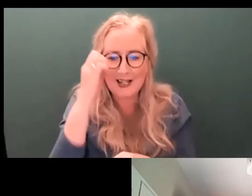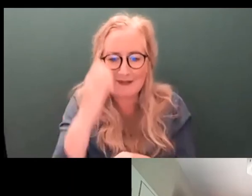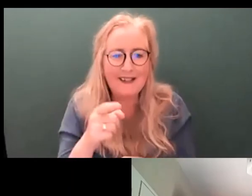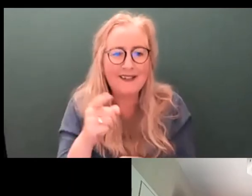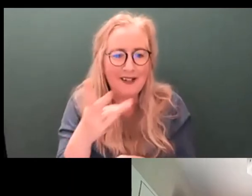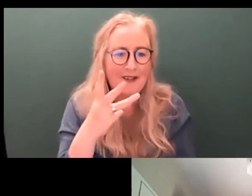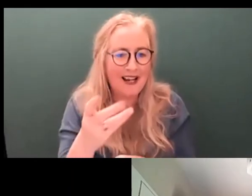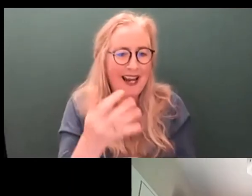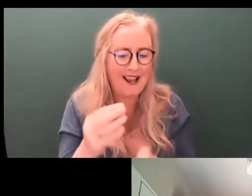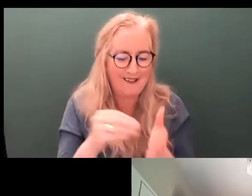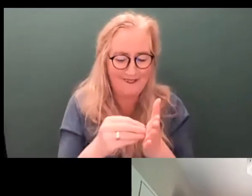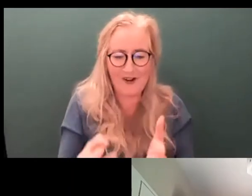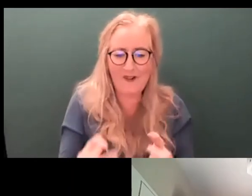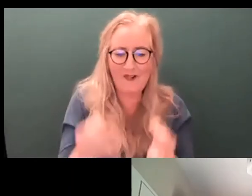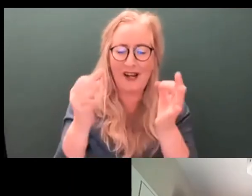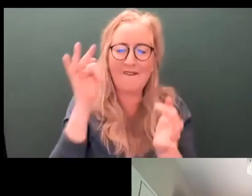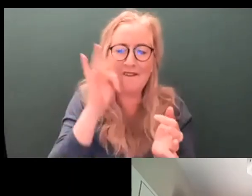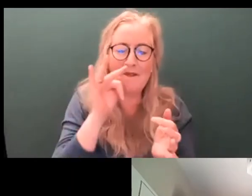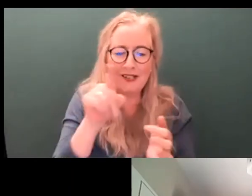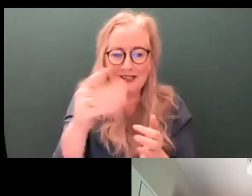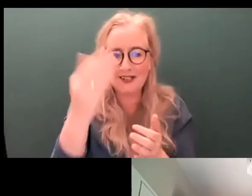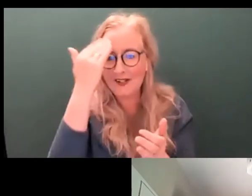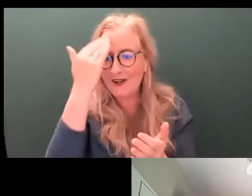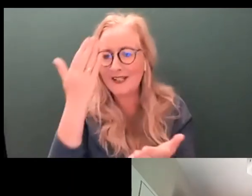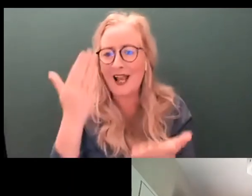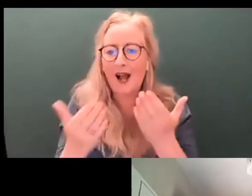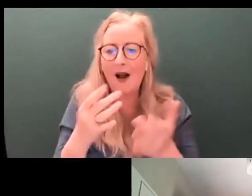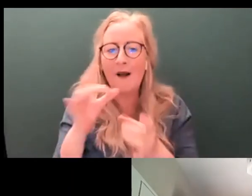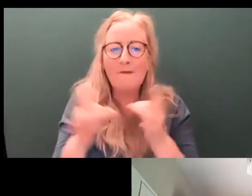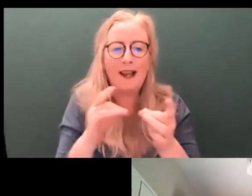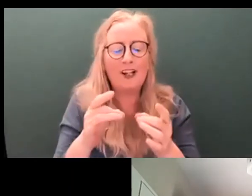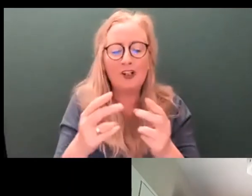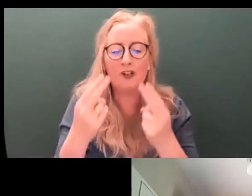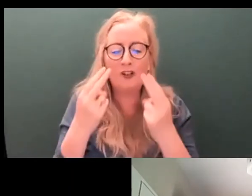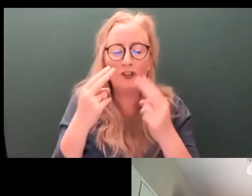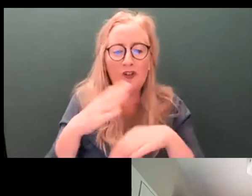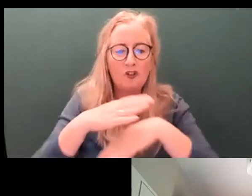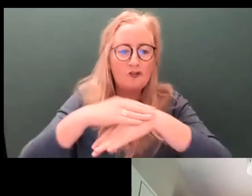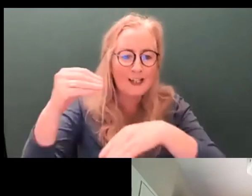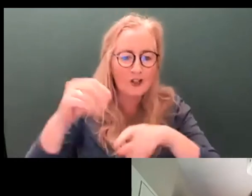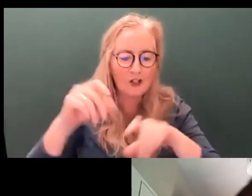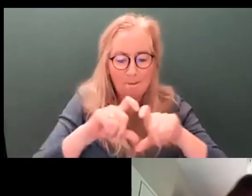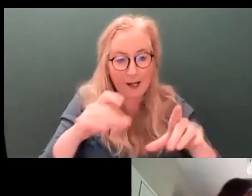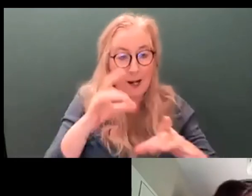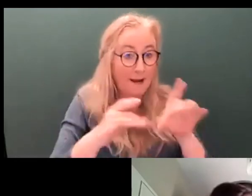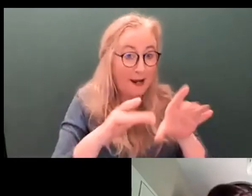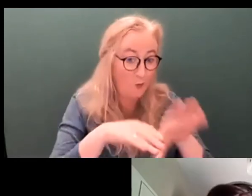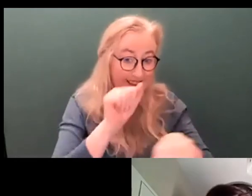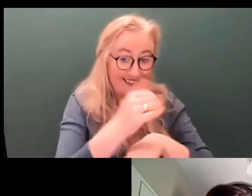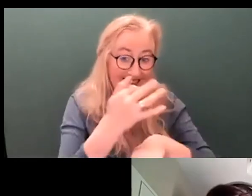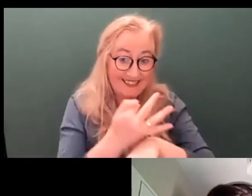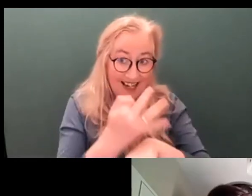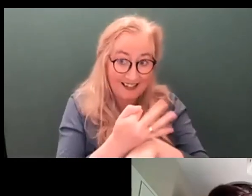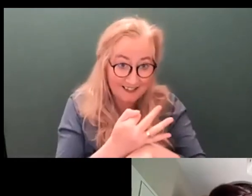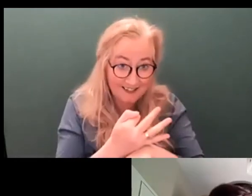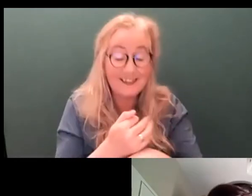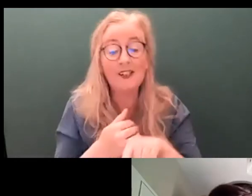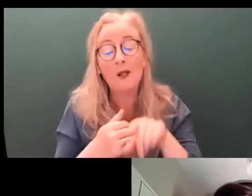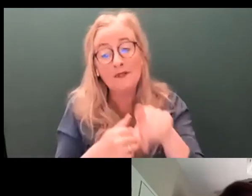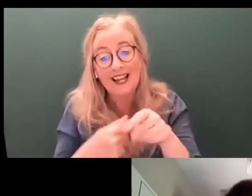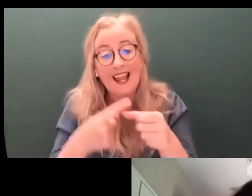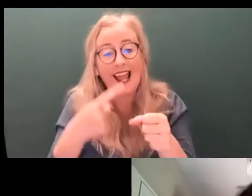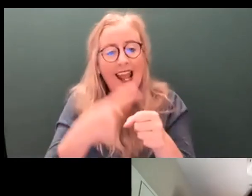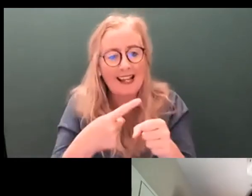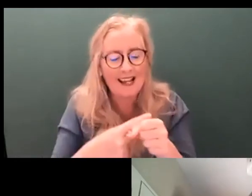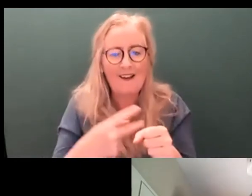great fun because he knows how to make a traditional brick. He's already done it with his dad. And he, again, is